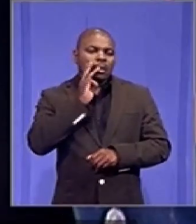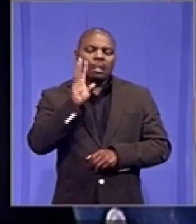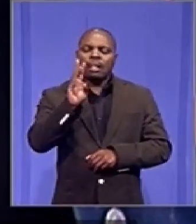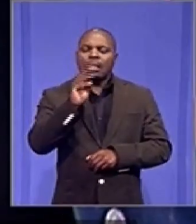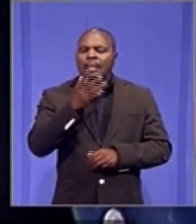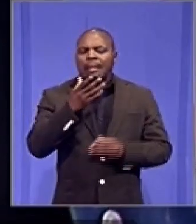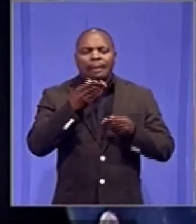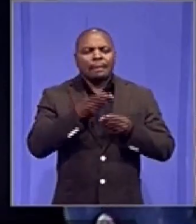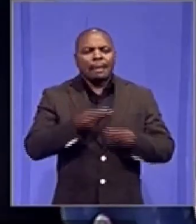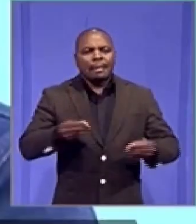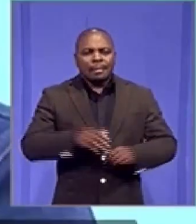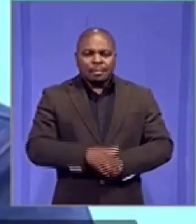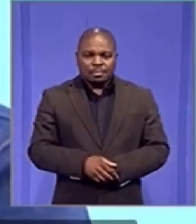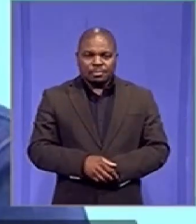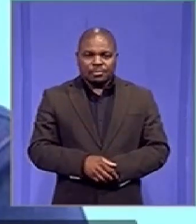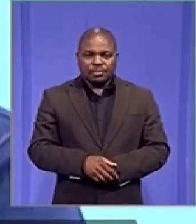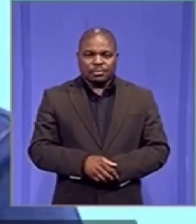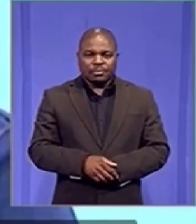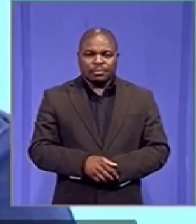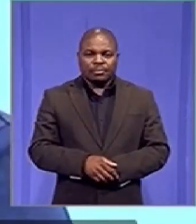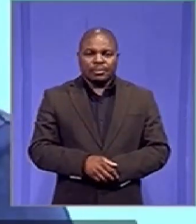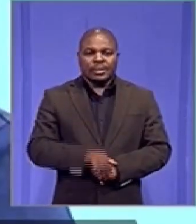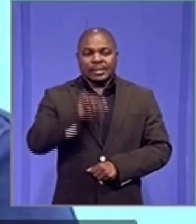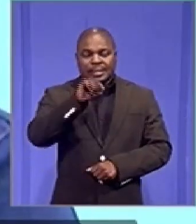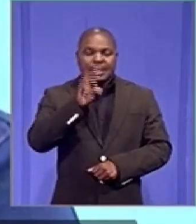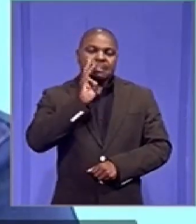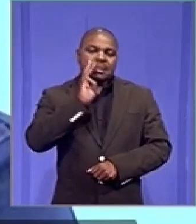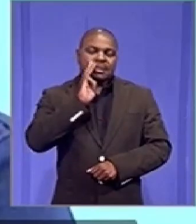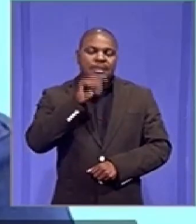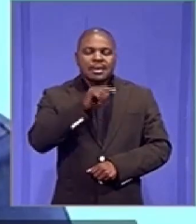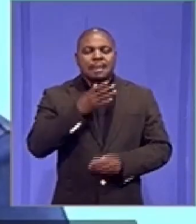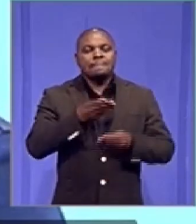labone. Re bile le bothata ba metsi a tsamaile ka